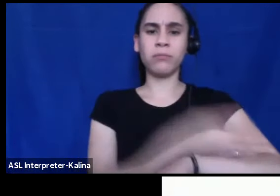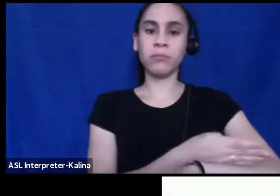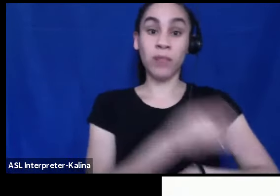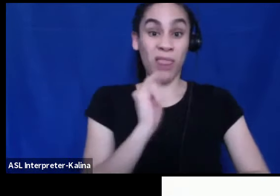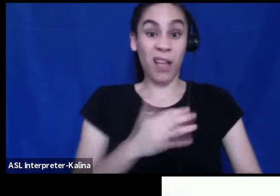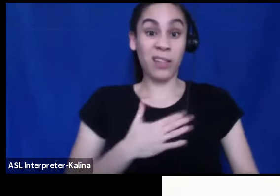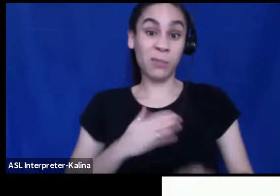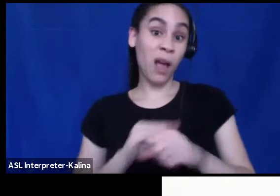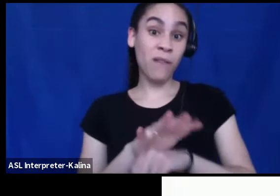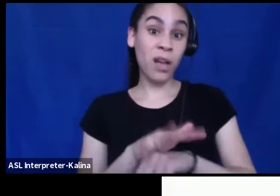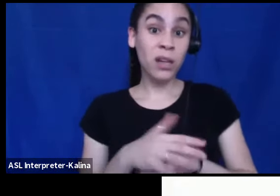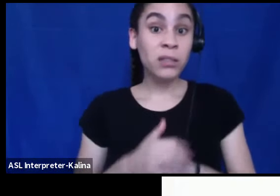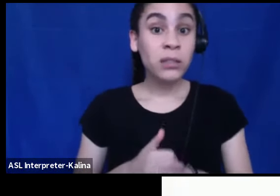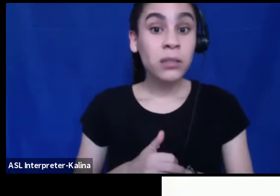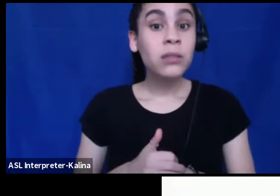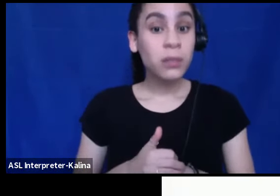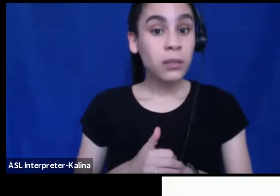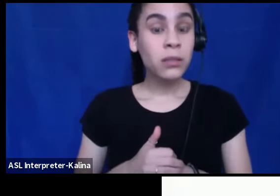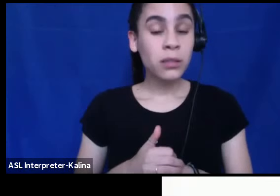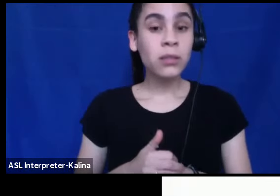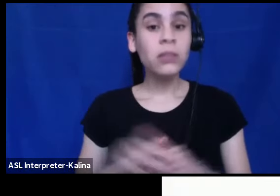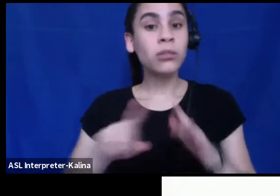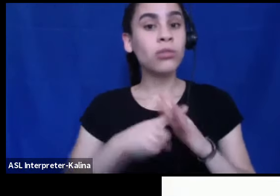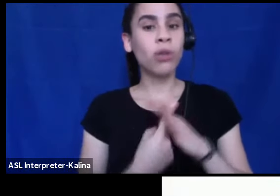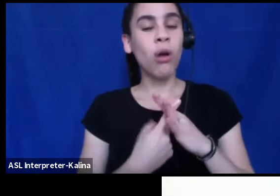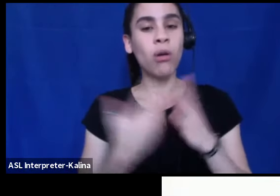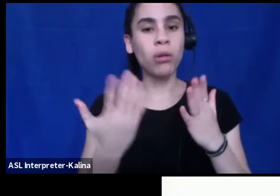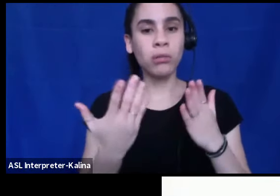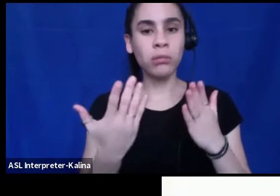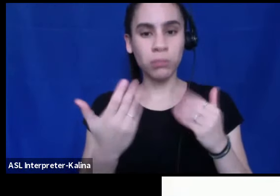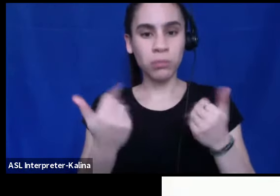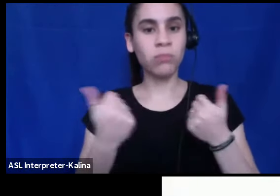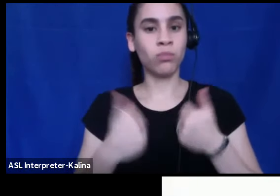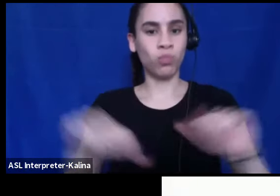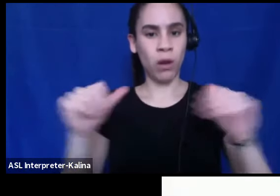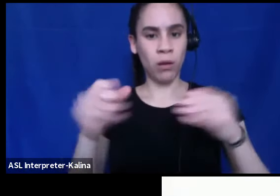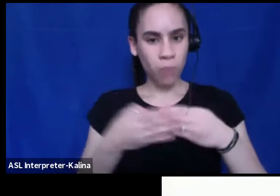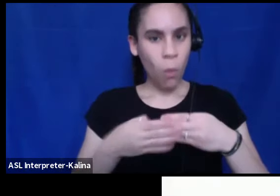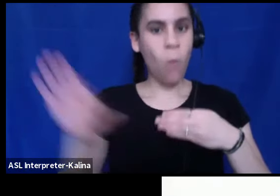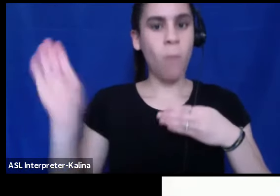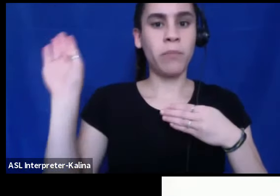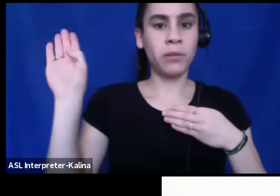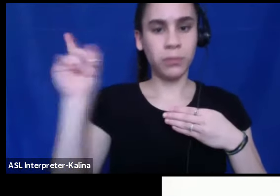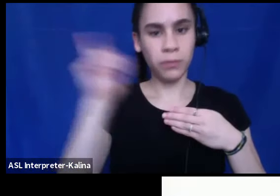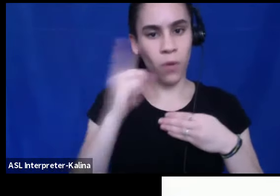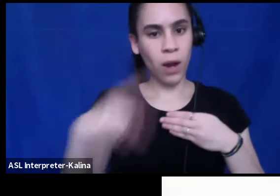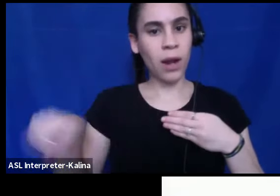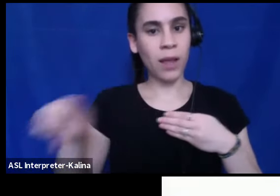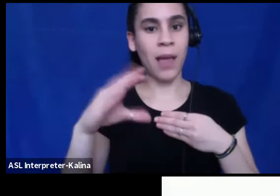advice, is to start opening doors and then remove them once they're open.